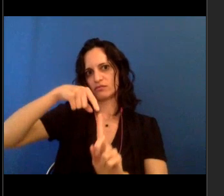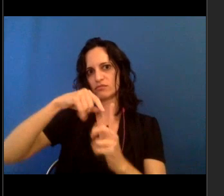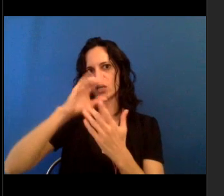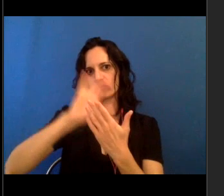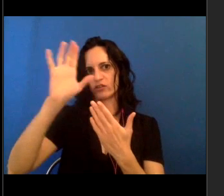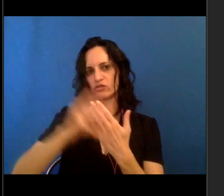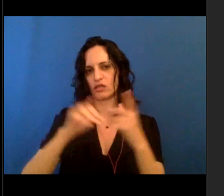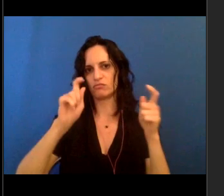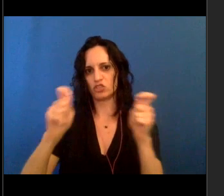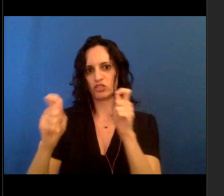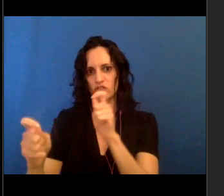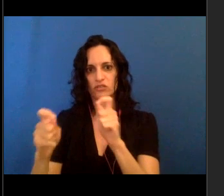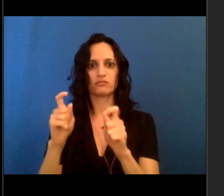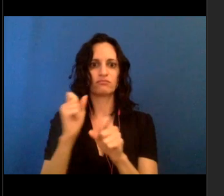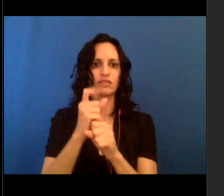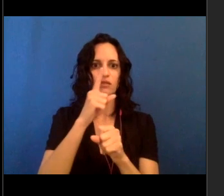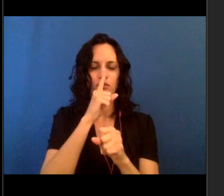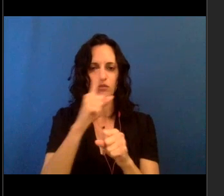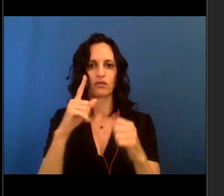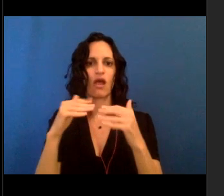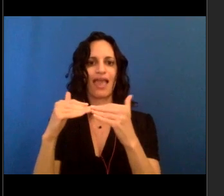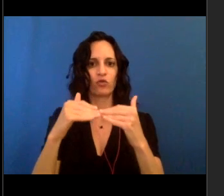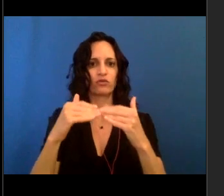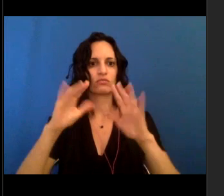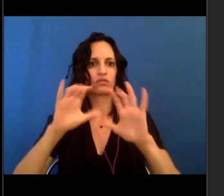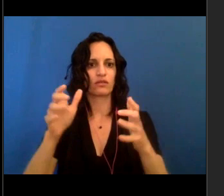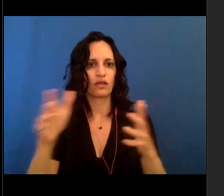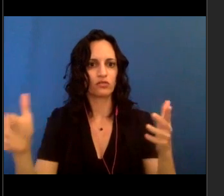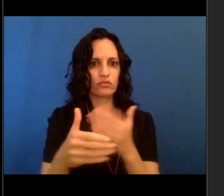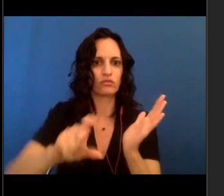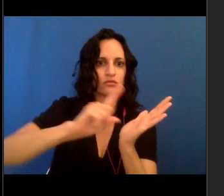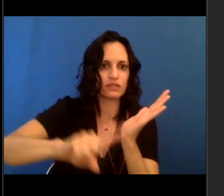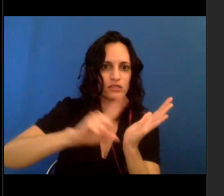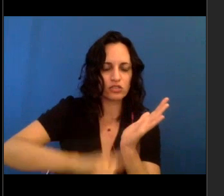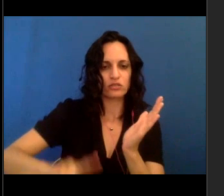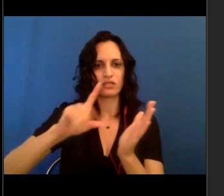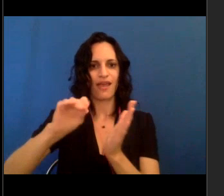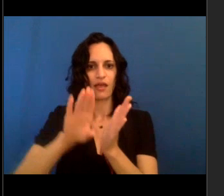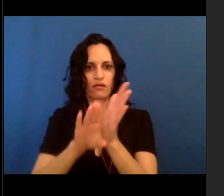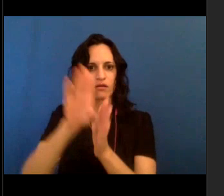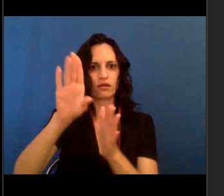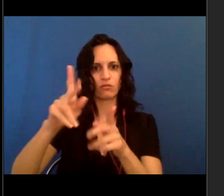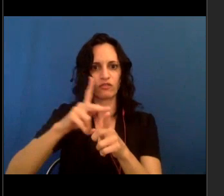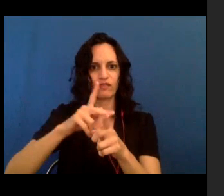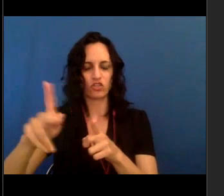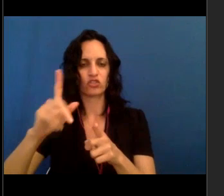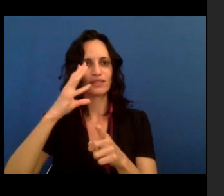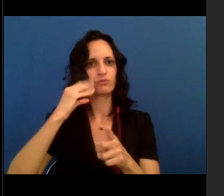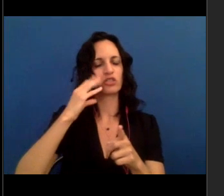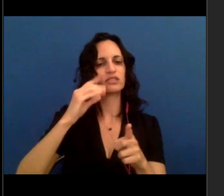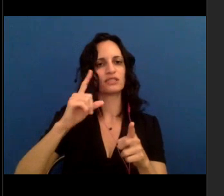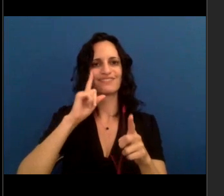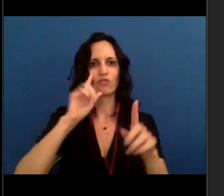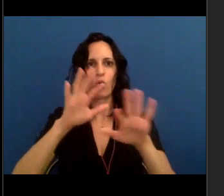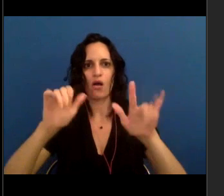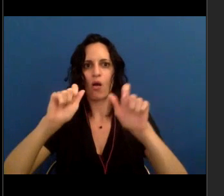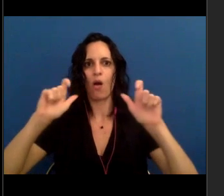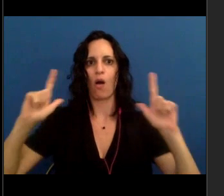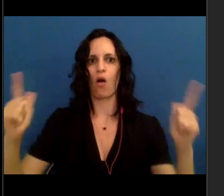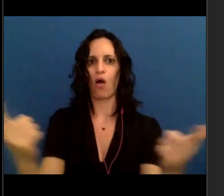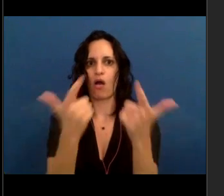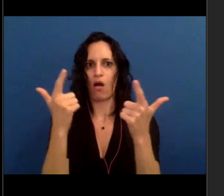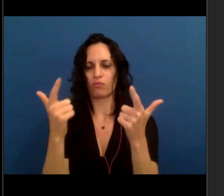to ensure equitable classroom and research and professionalization experiences across the board for everyone who's coming through a program, whatever their research